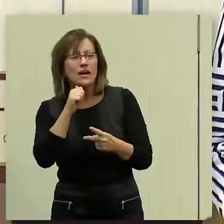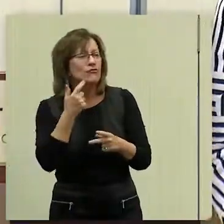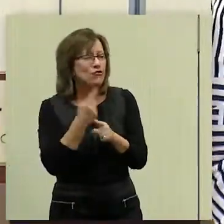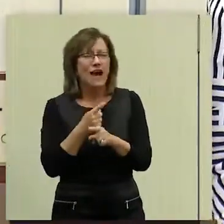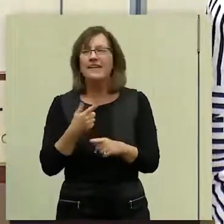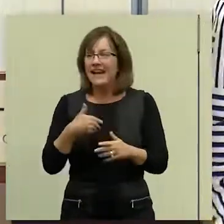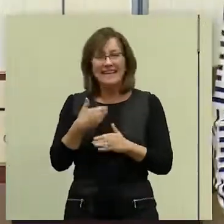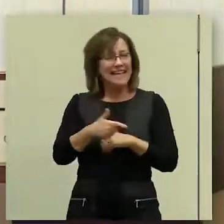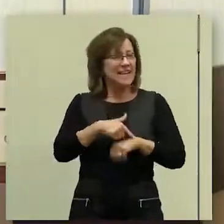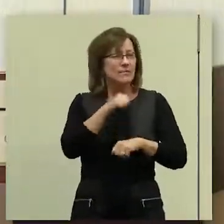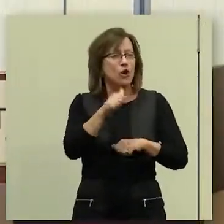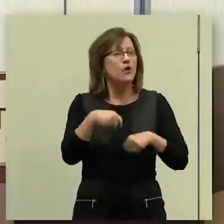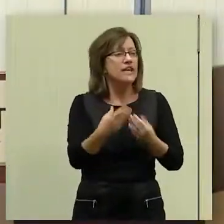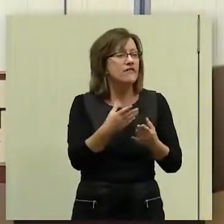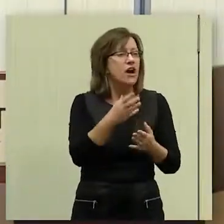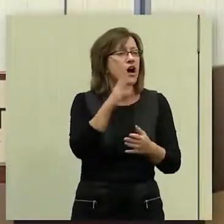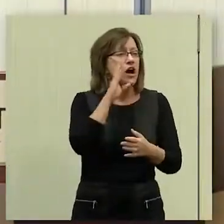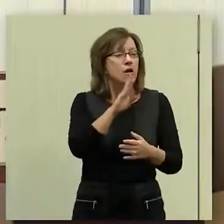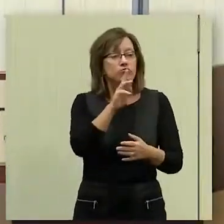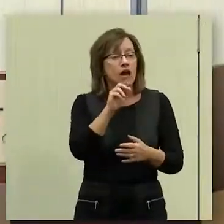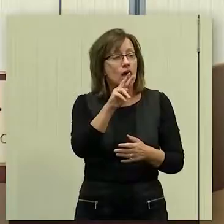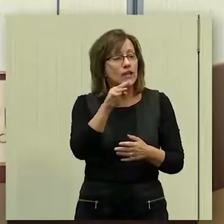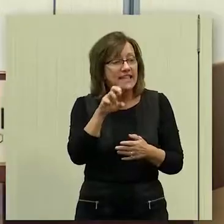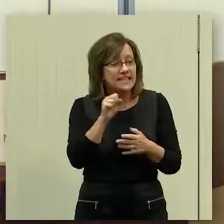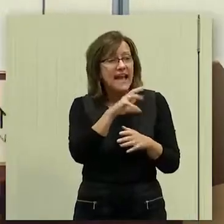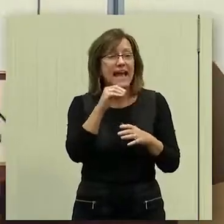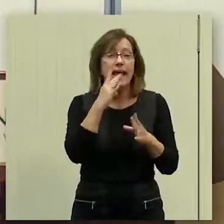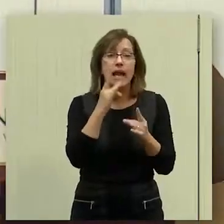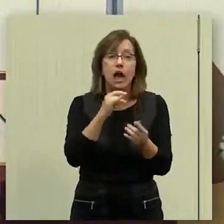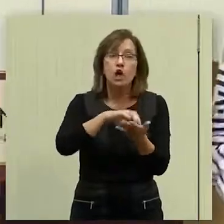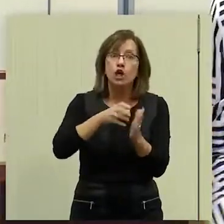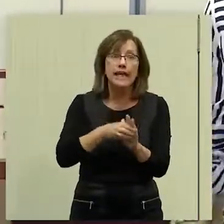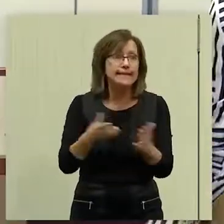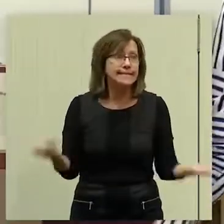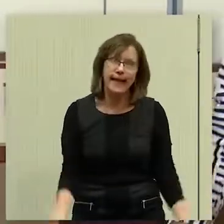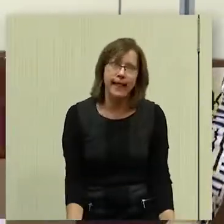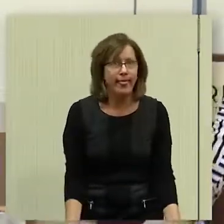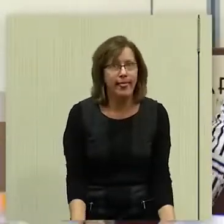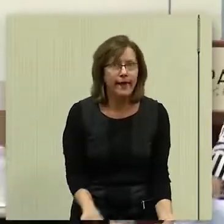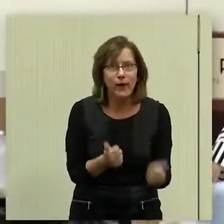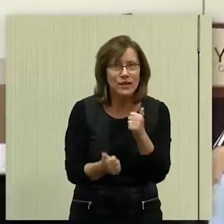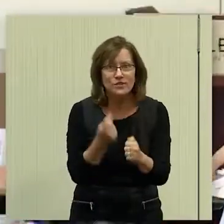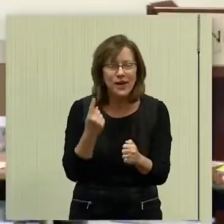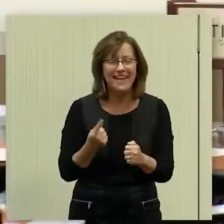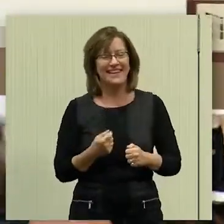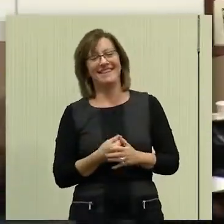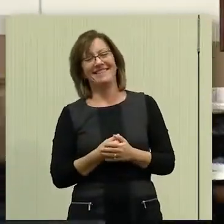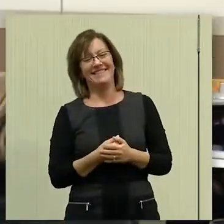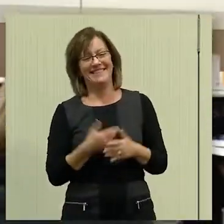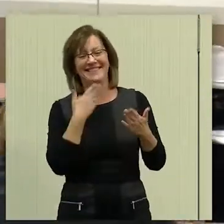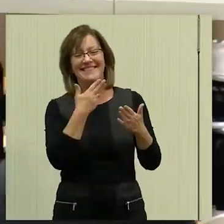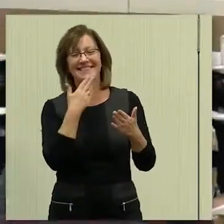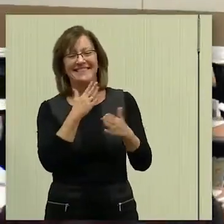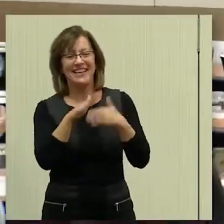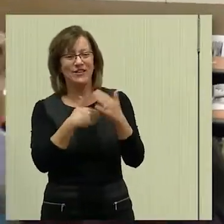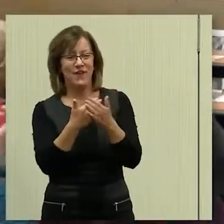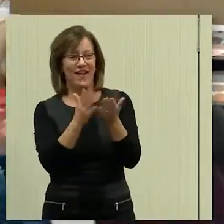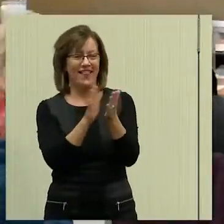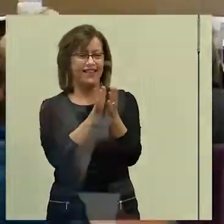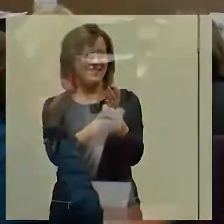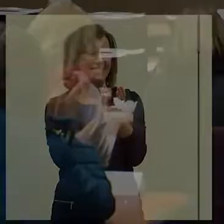at the same time. All right, thank you all. Safe travels home. Thank you for being so attentive. Thank you.